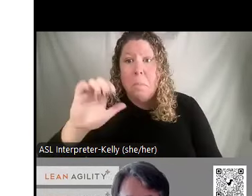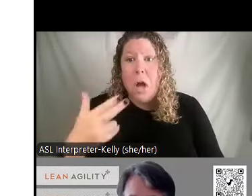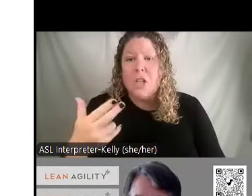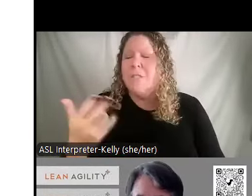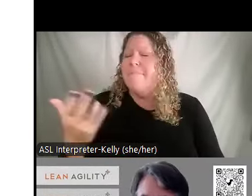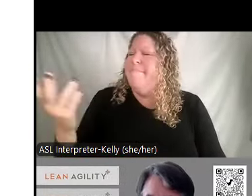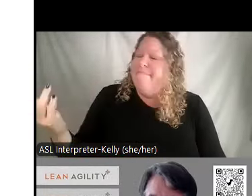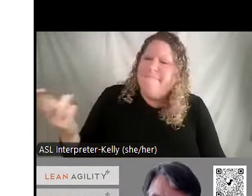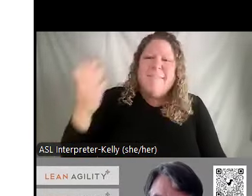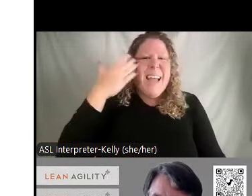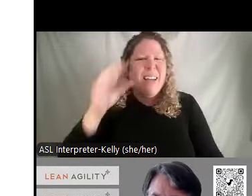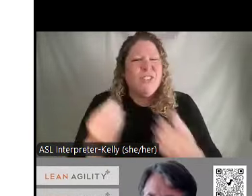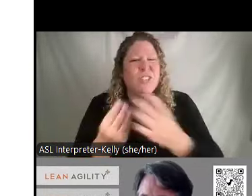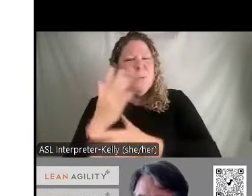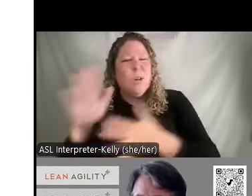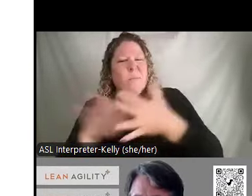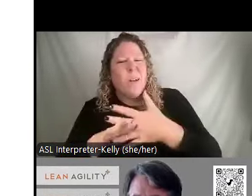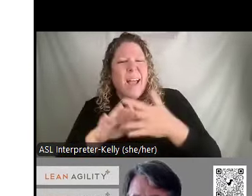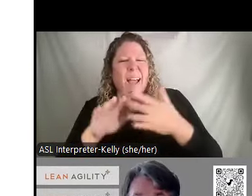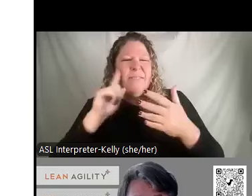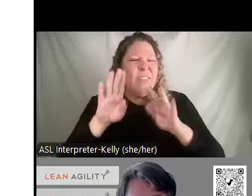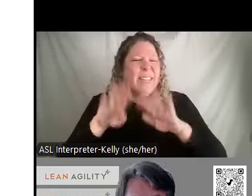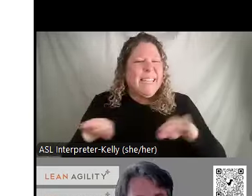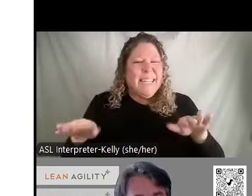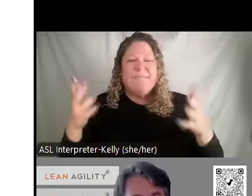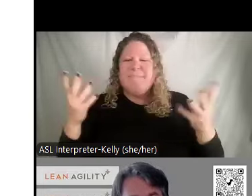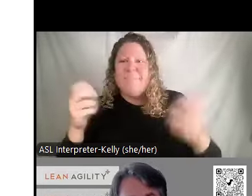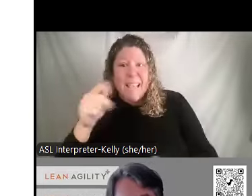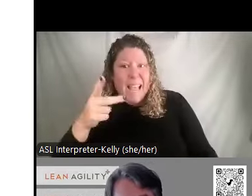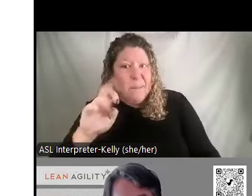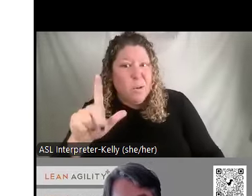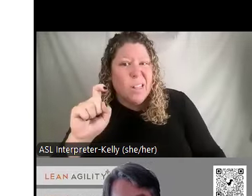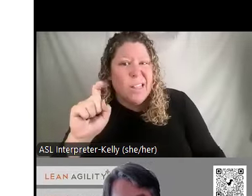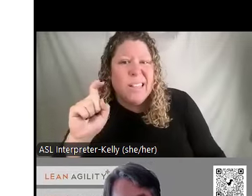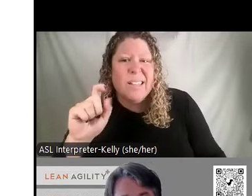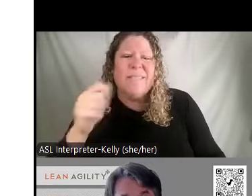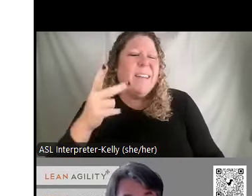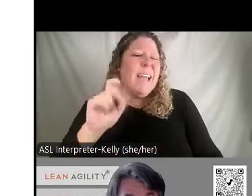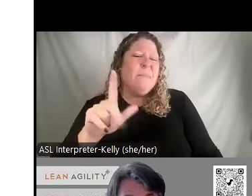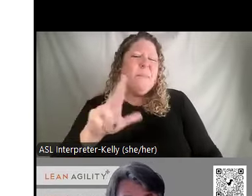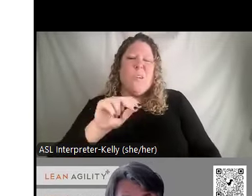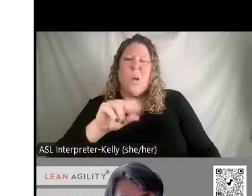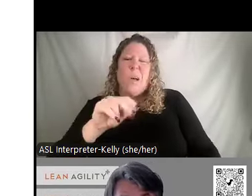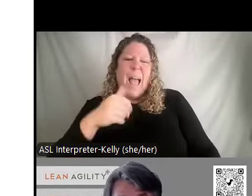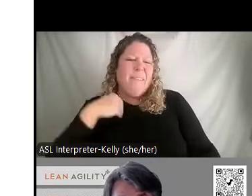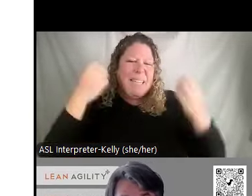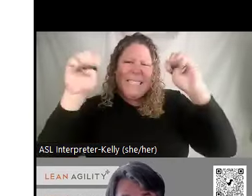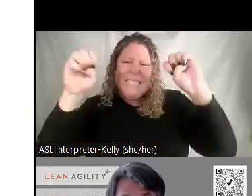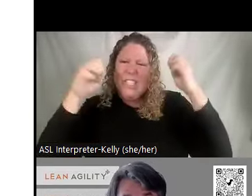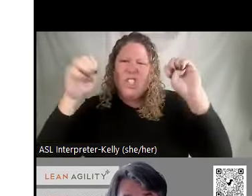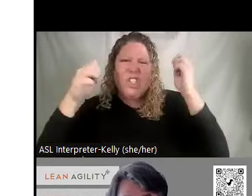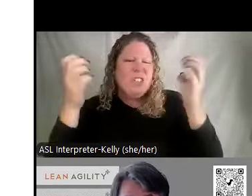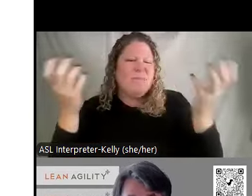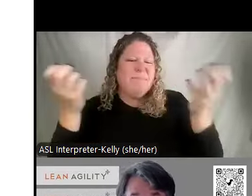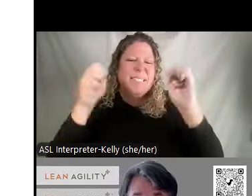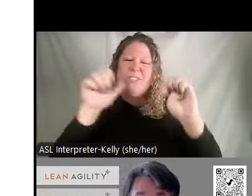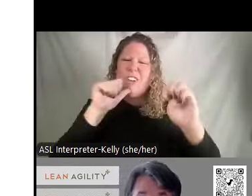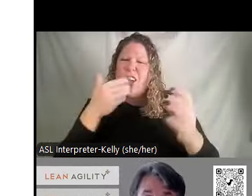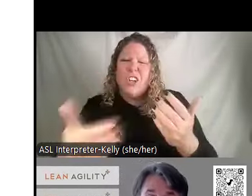is kind of like spring break for the kids. It's not a good time. April? No, April's no good. We got Easter. Easter's not a good time to